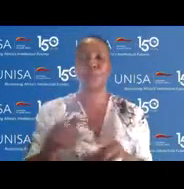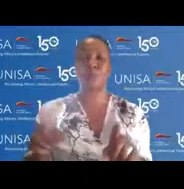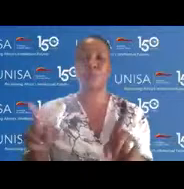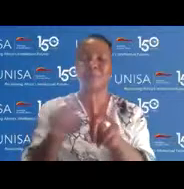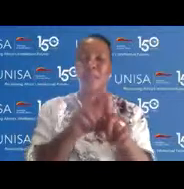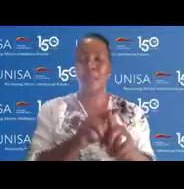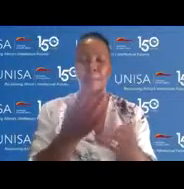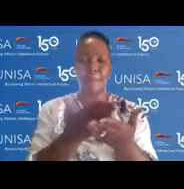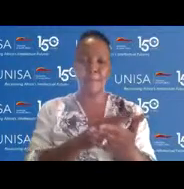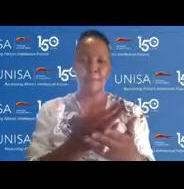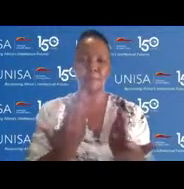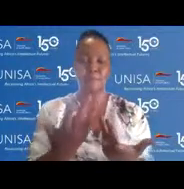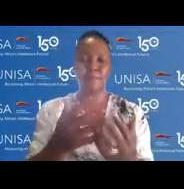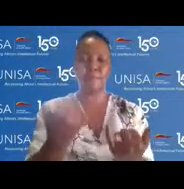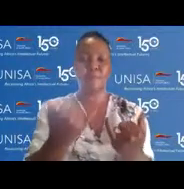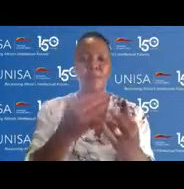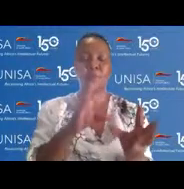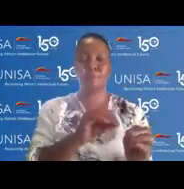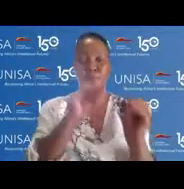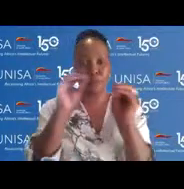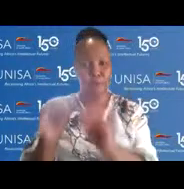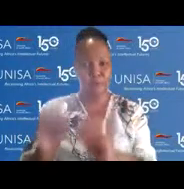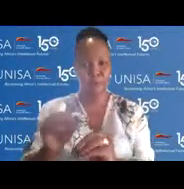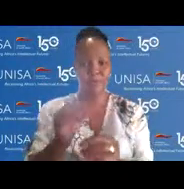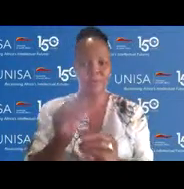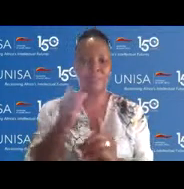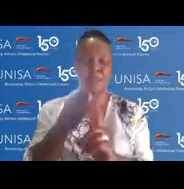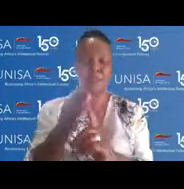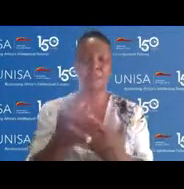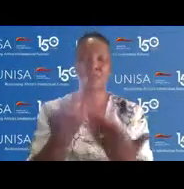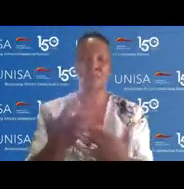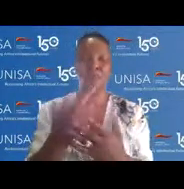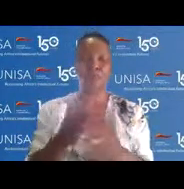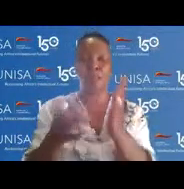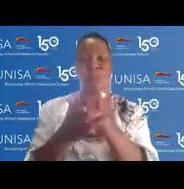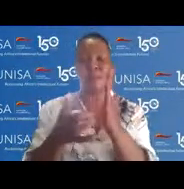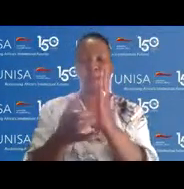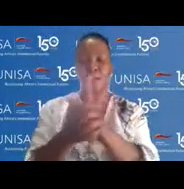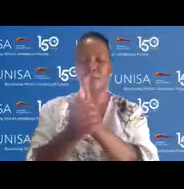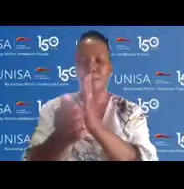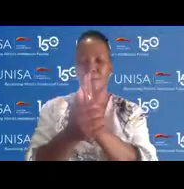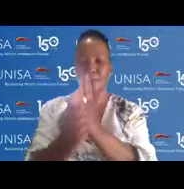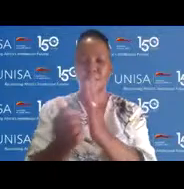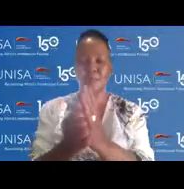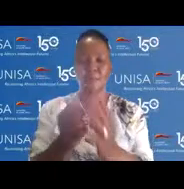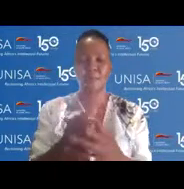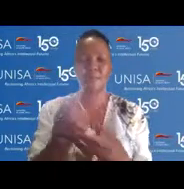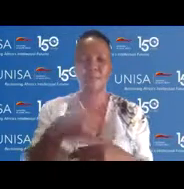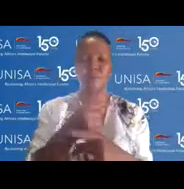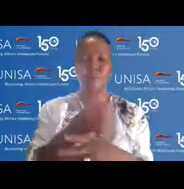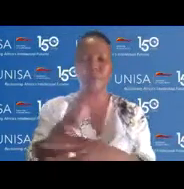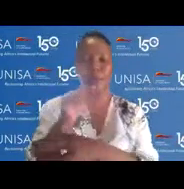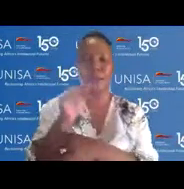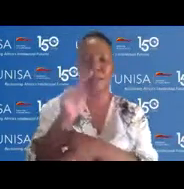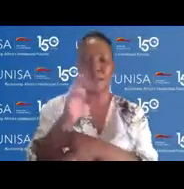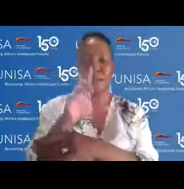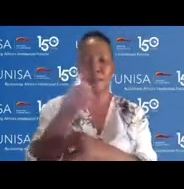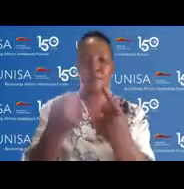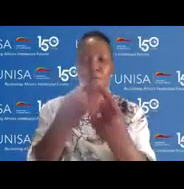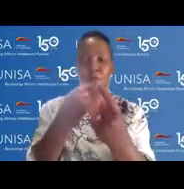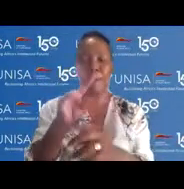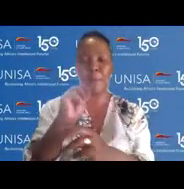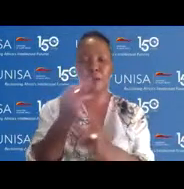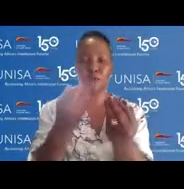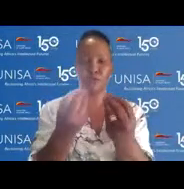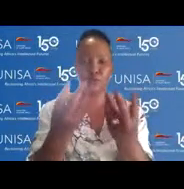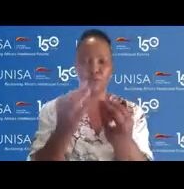we're going to jump straight into those technical skills, right? And our colleague Vanele, that's from Microsoft, will still be joining us a little bit